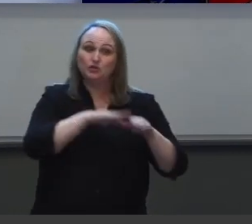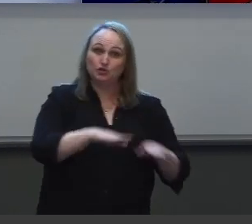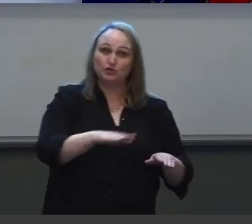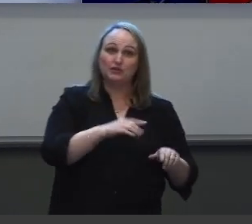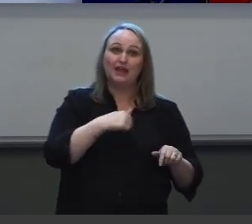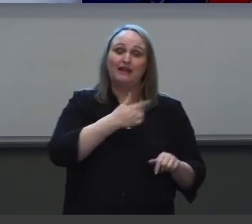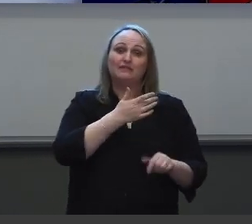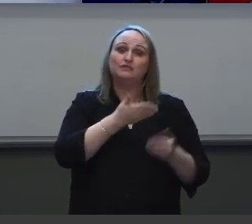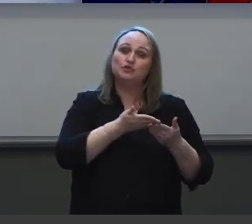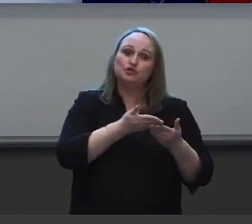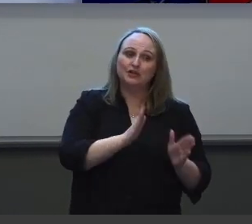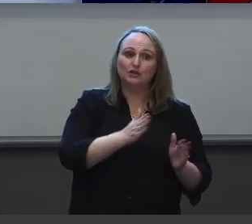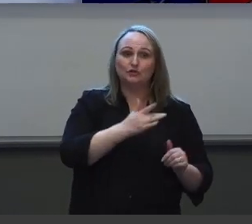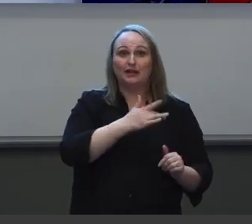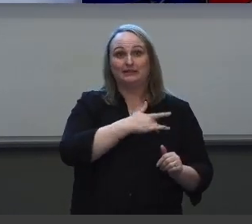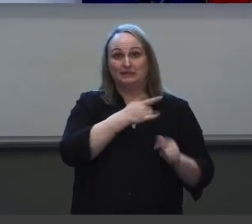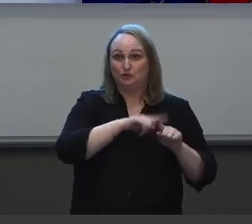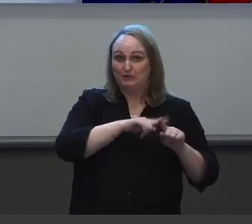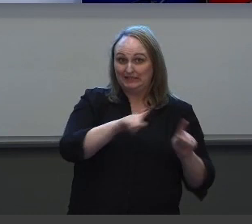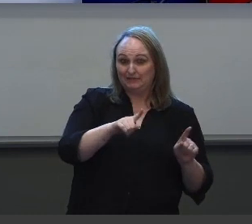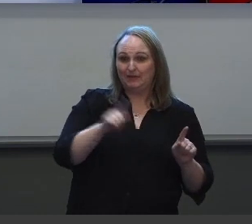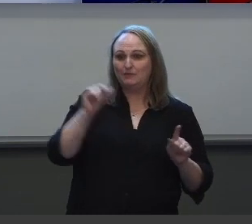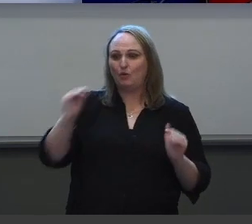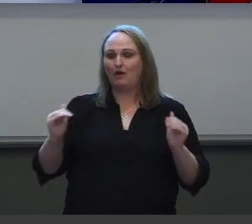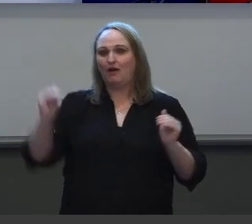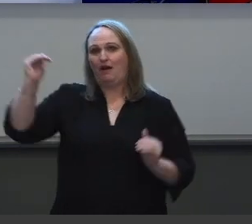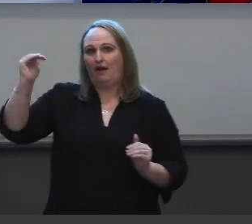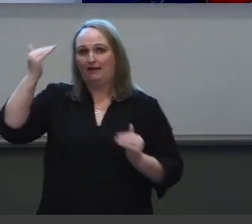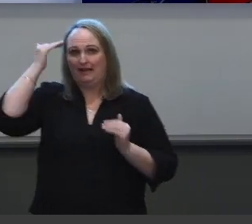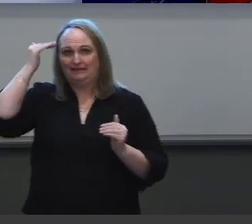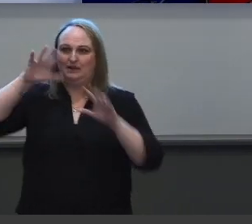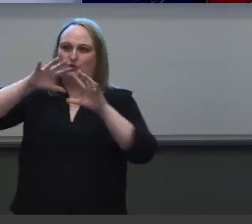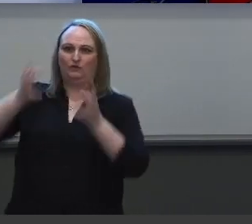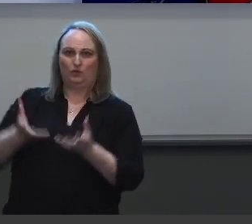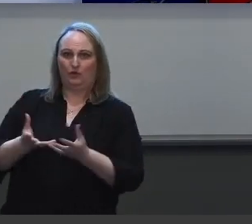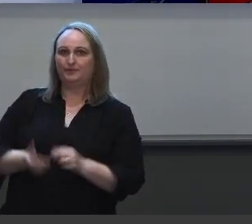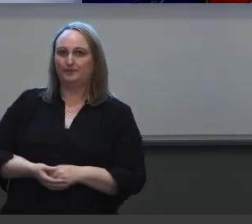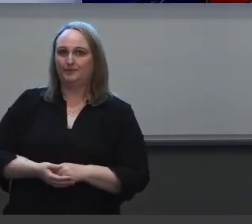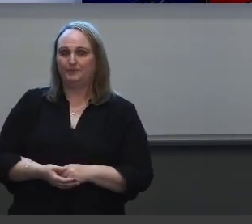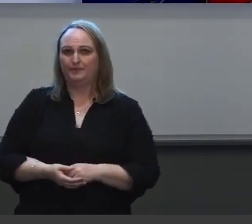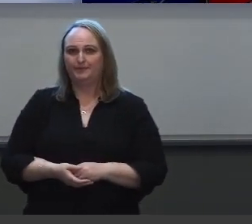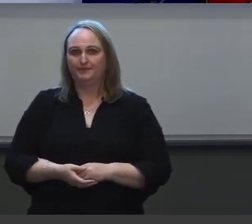generalized sensory differences had higher levels of anxiety overall.